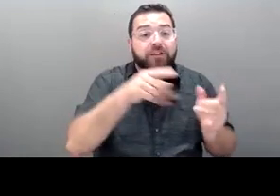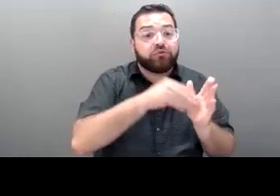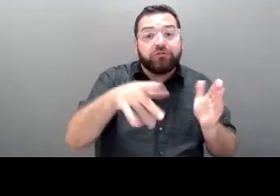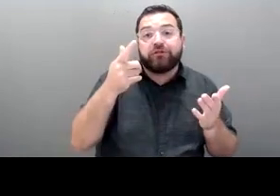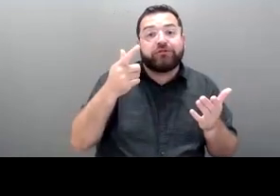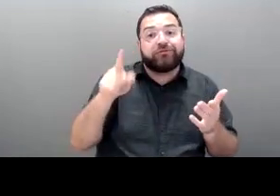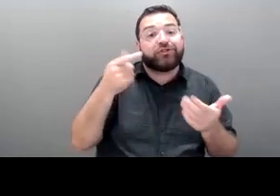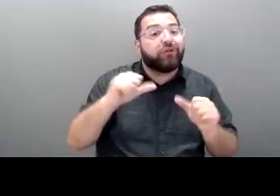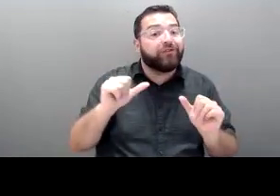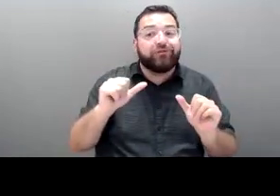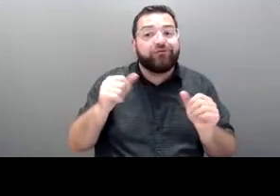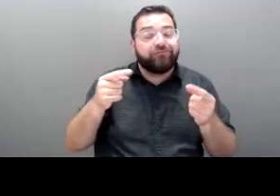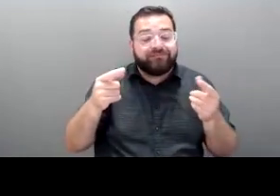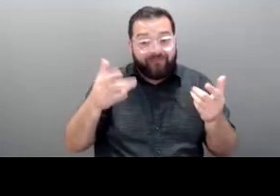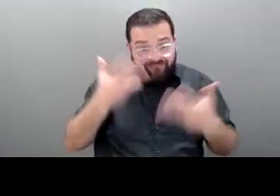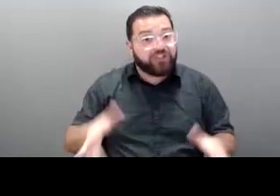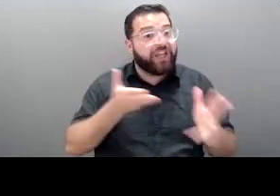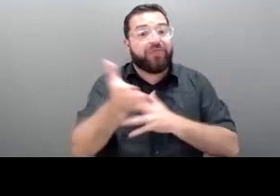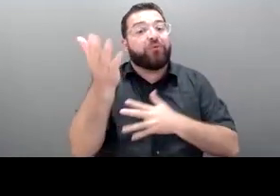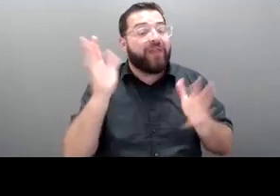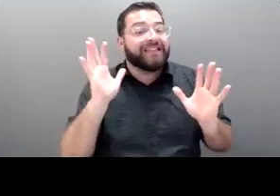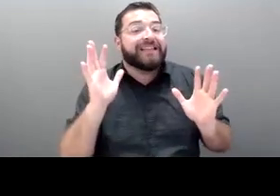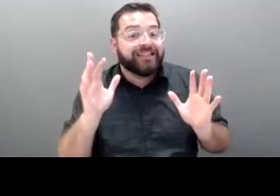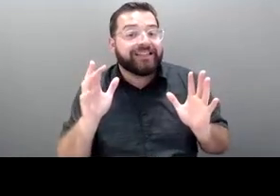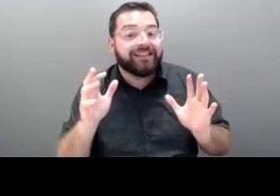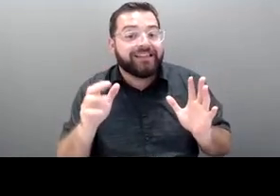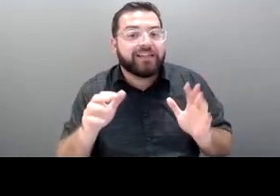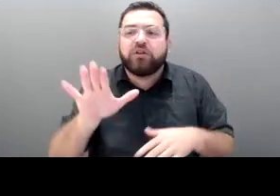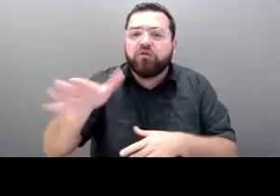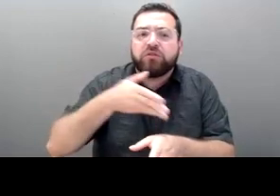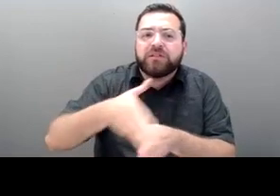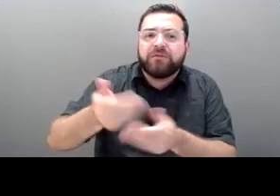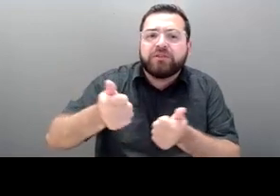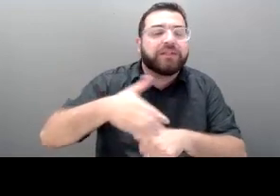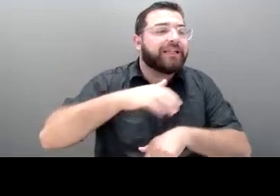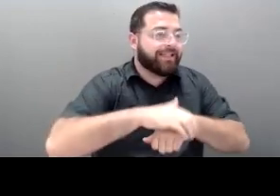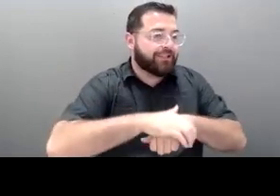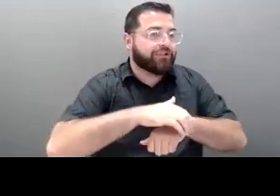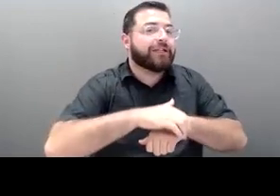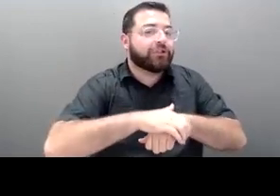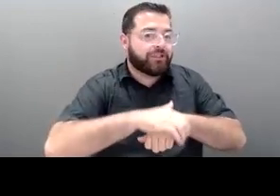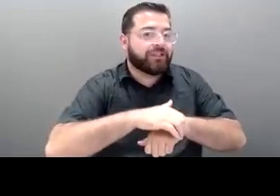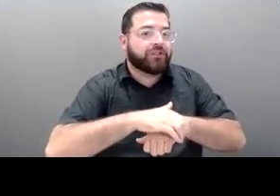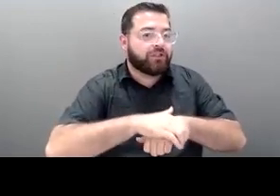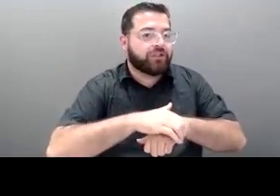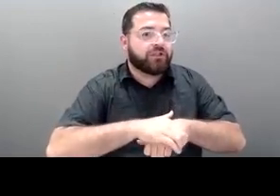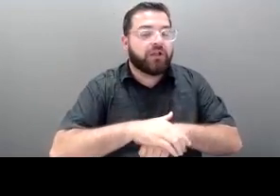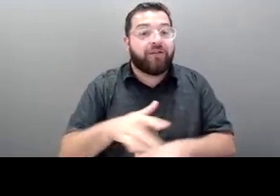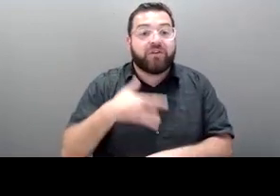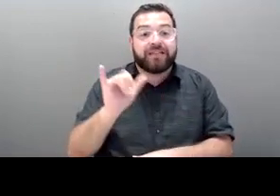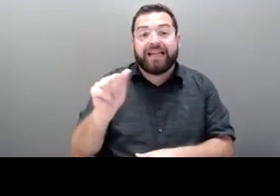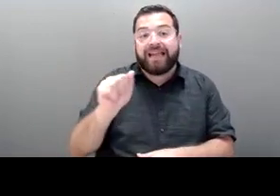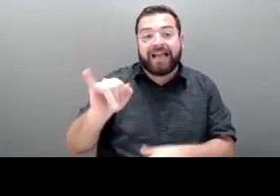discipline? I'm sorry? What is your discipline? English Yeah. faculty. And me as well. Yeah, Yeah. it's a runaway train at this point,